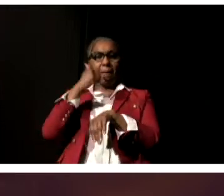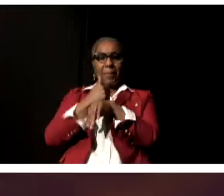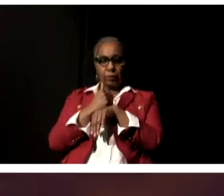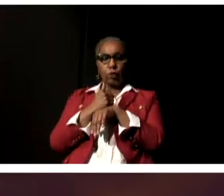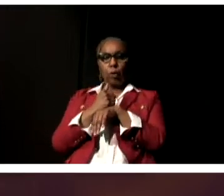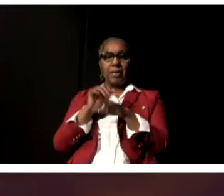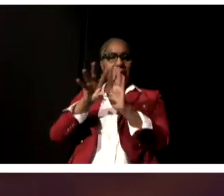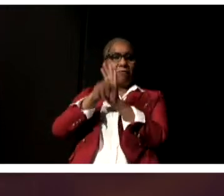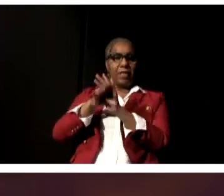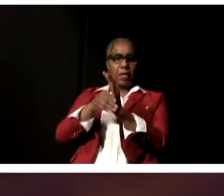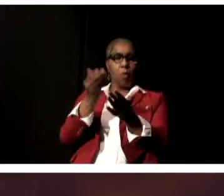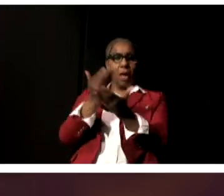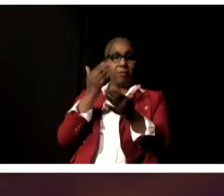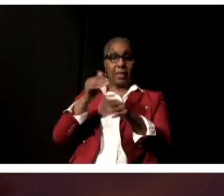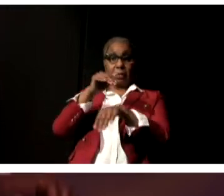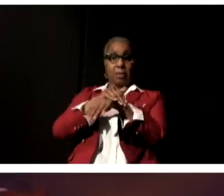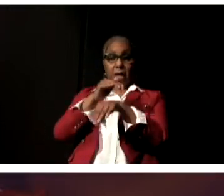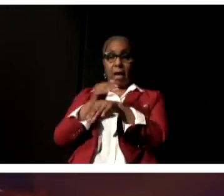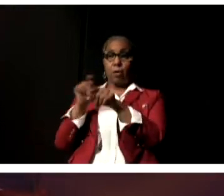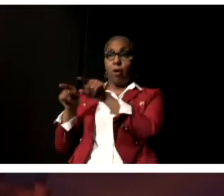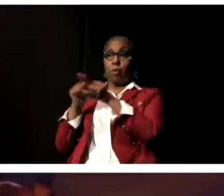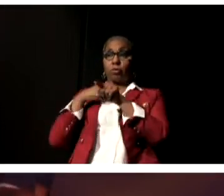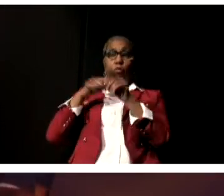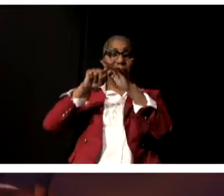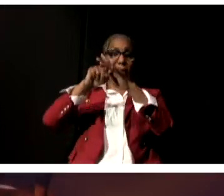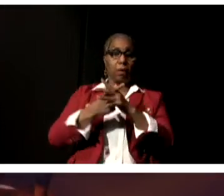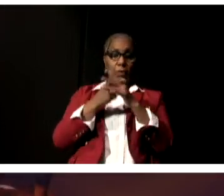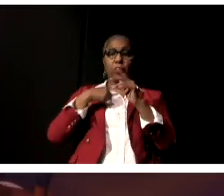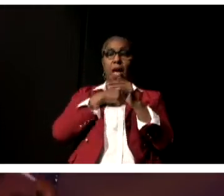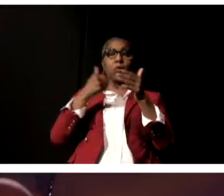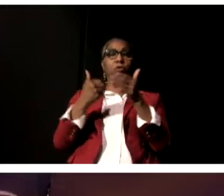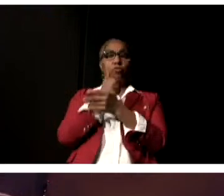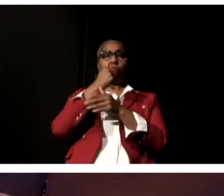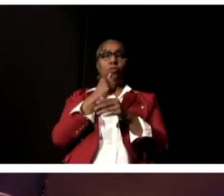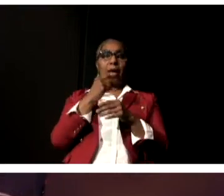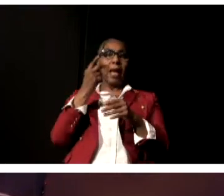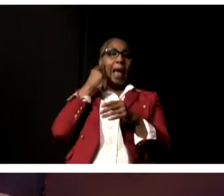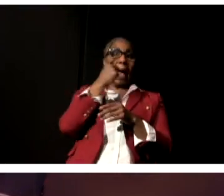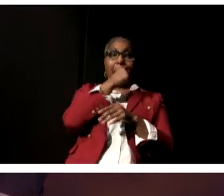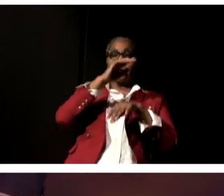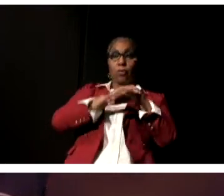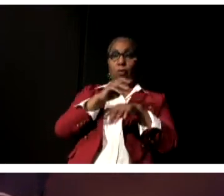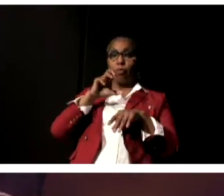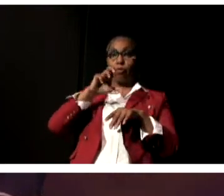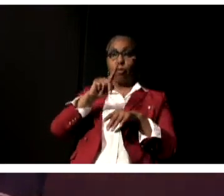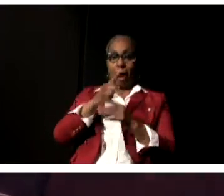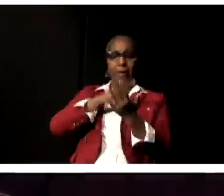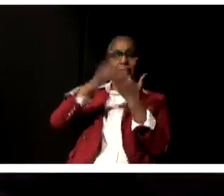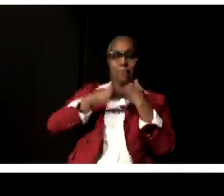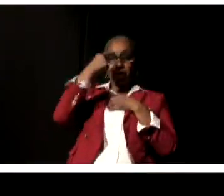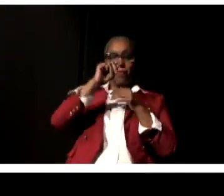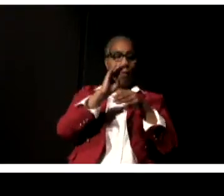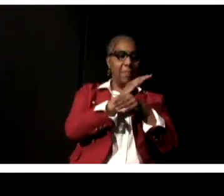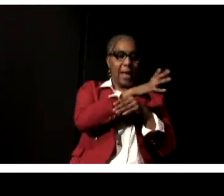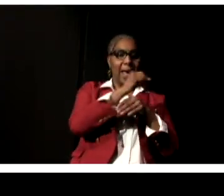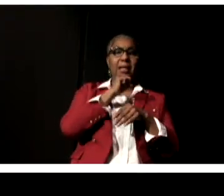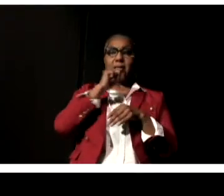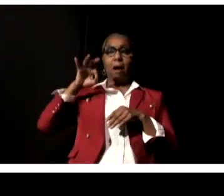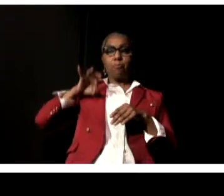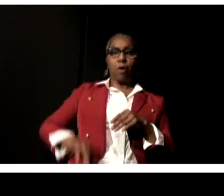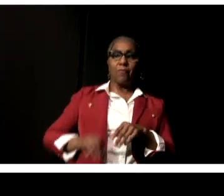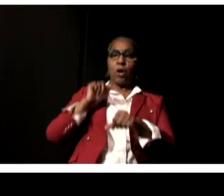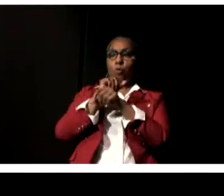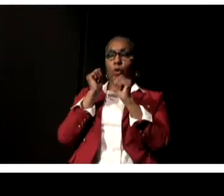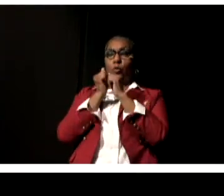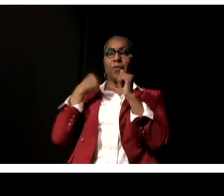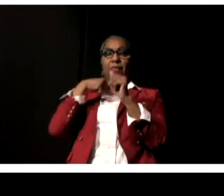evidence. Tonight, we also launched our new Eyes on the Rock initiative for businesses and nonprofits who work with